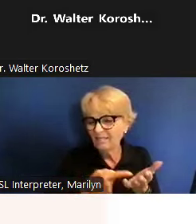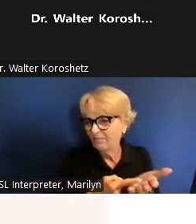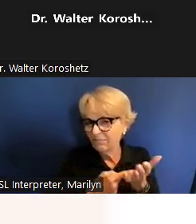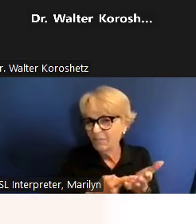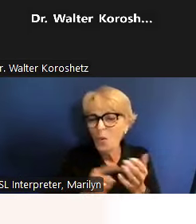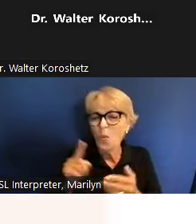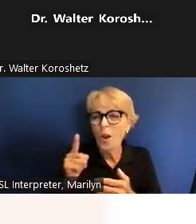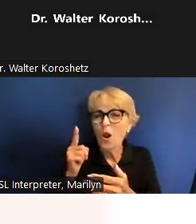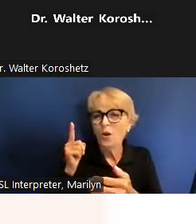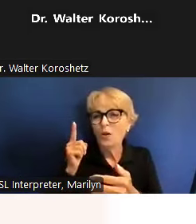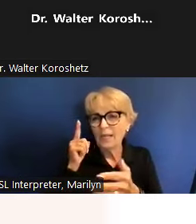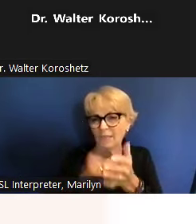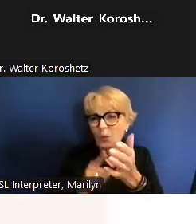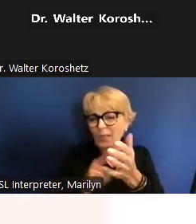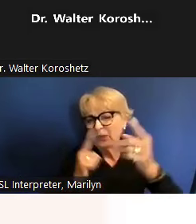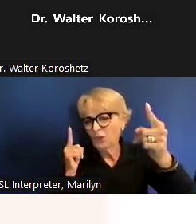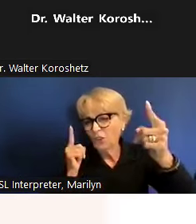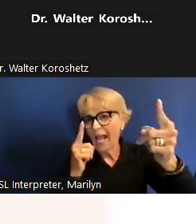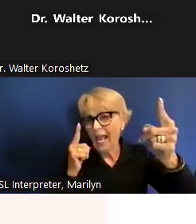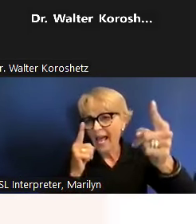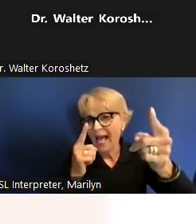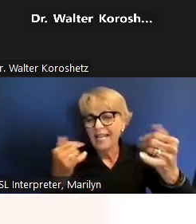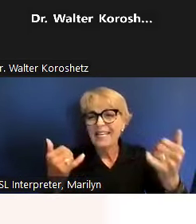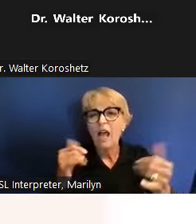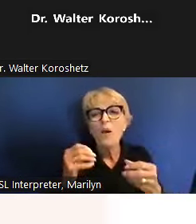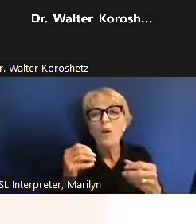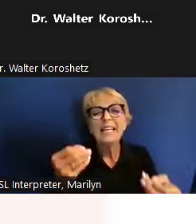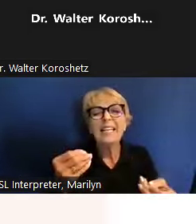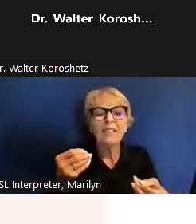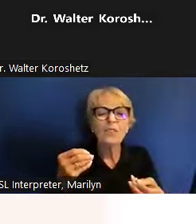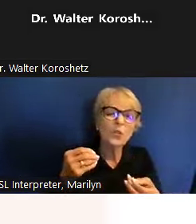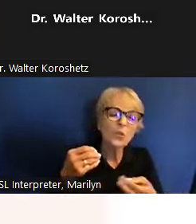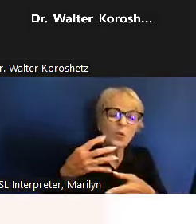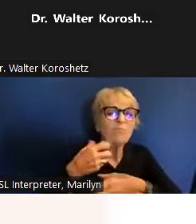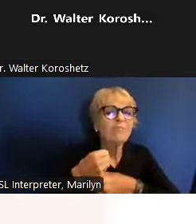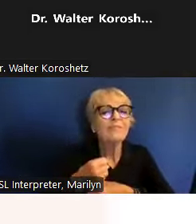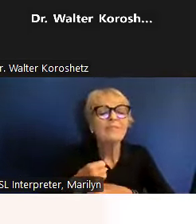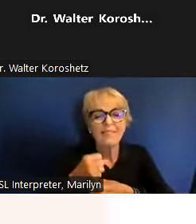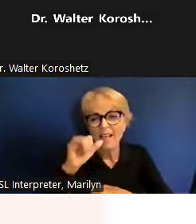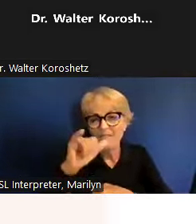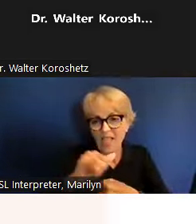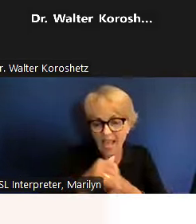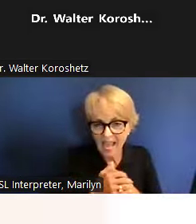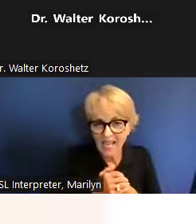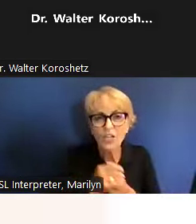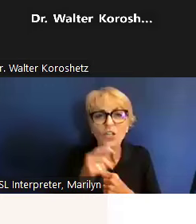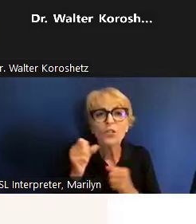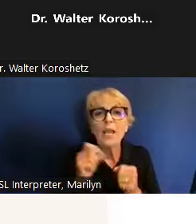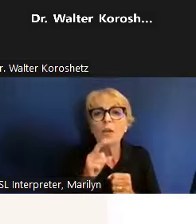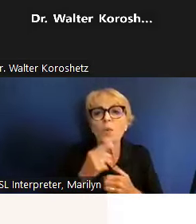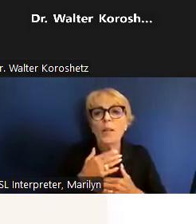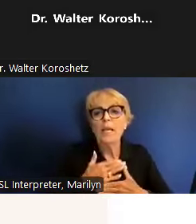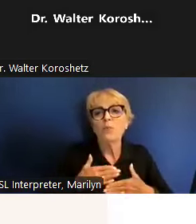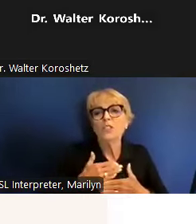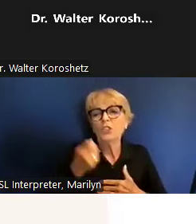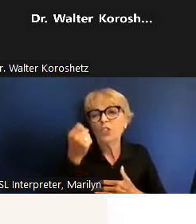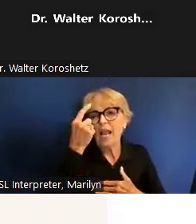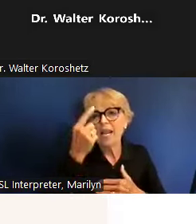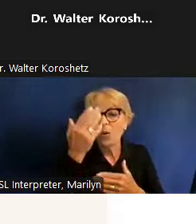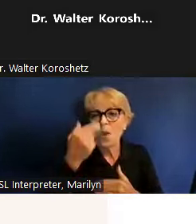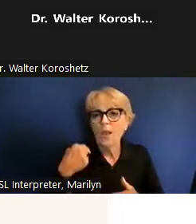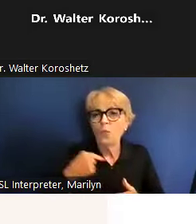now, and give you kind of a snapshot of that so that you can really appreciate why we